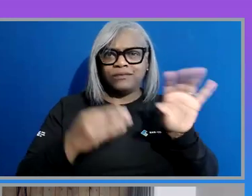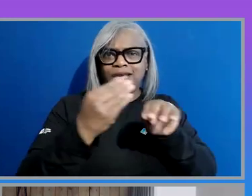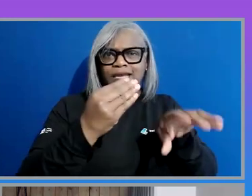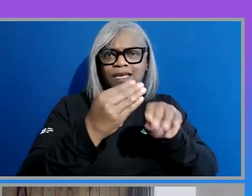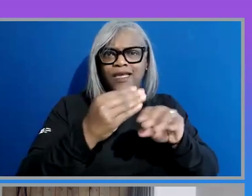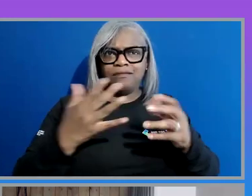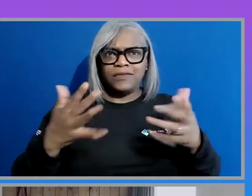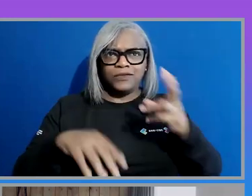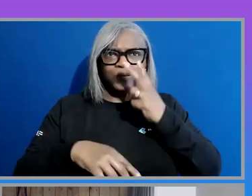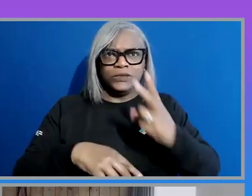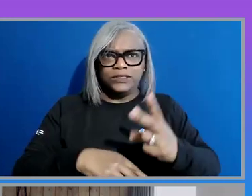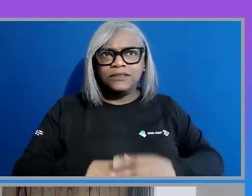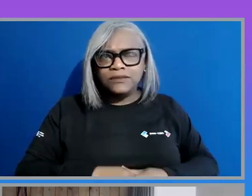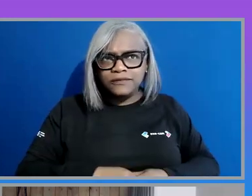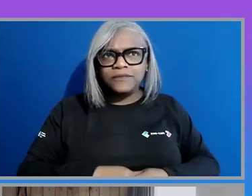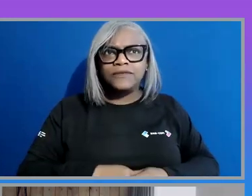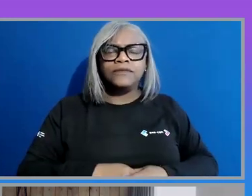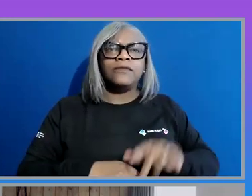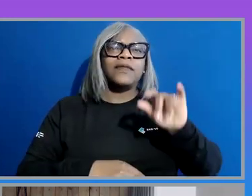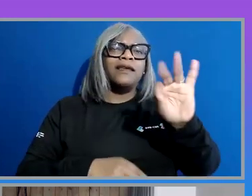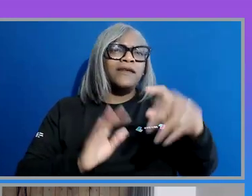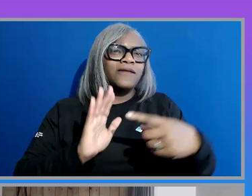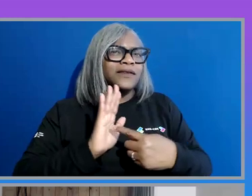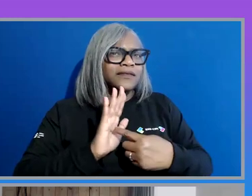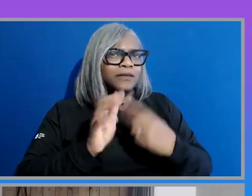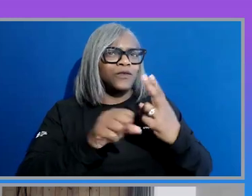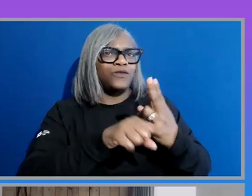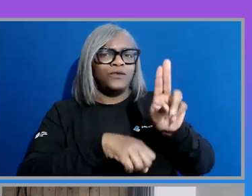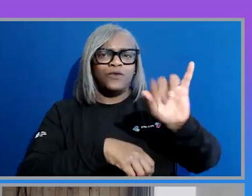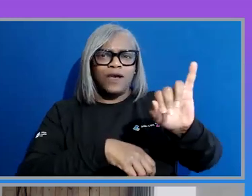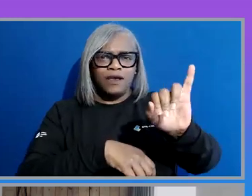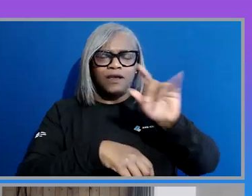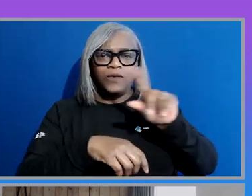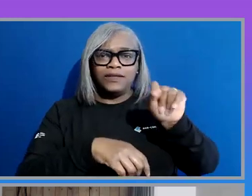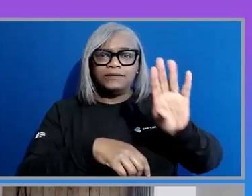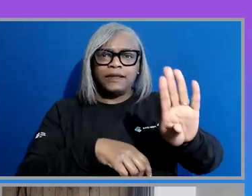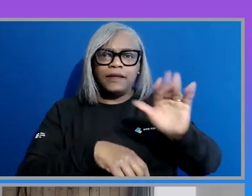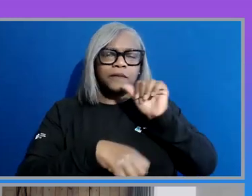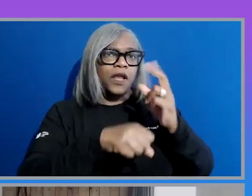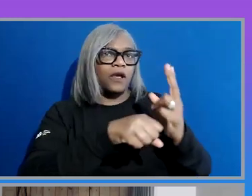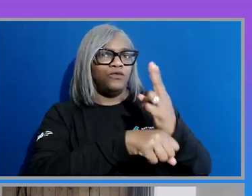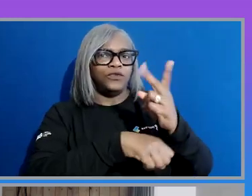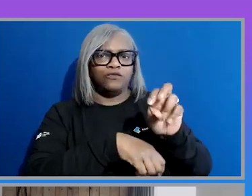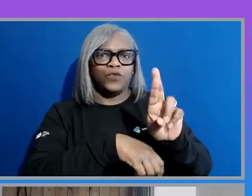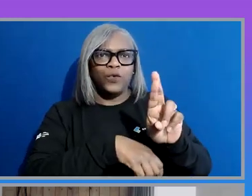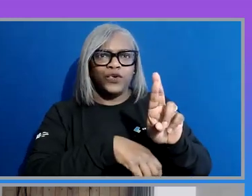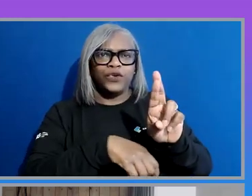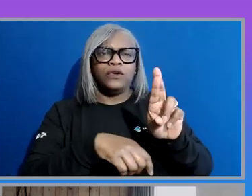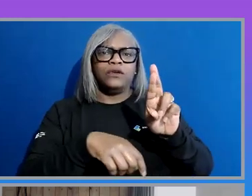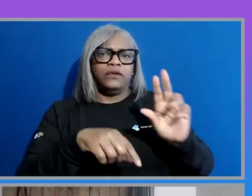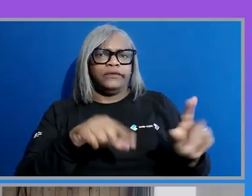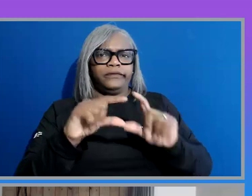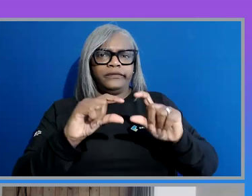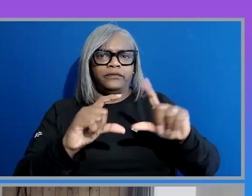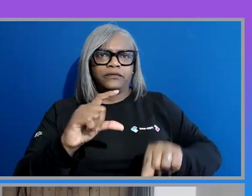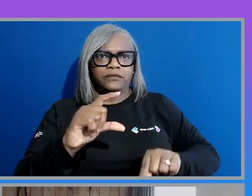And even if the user navigates the UI with just the tab key, not using the rotor, going from one interactive element